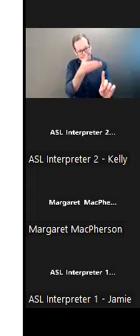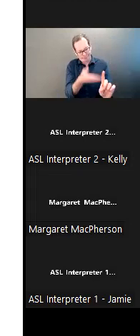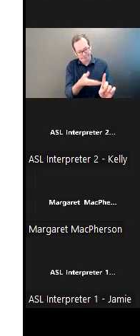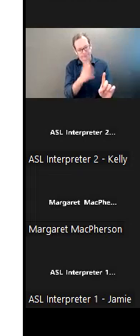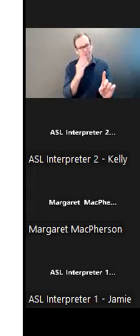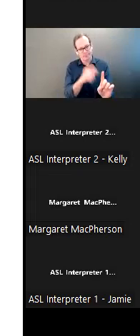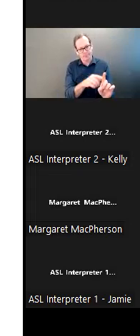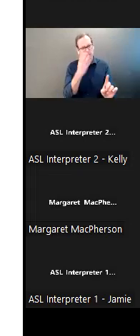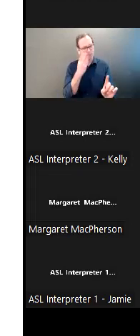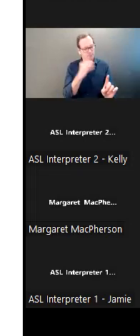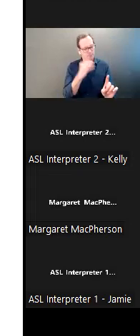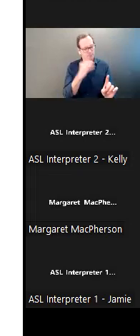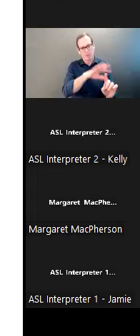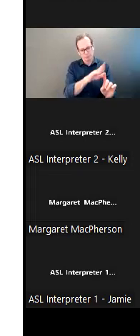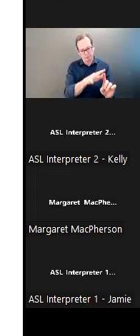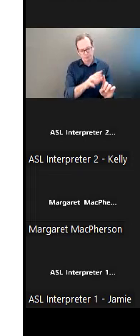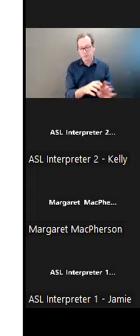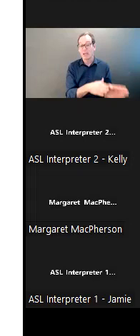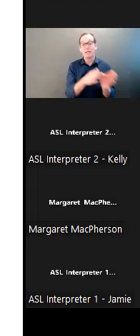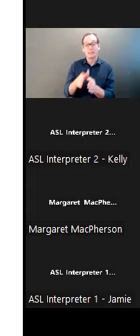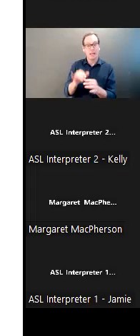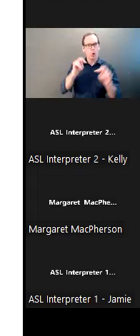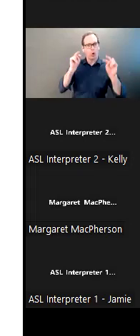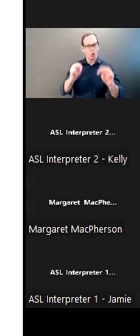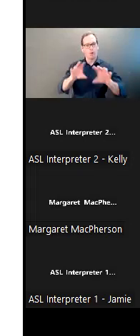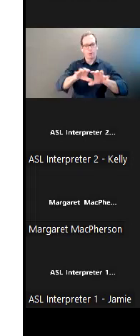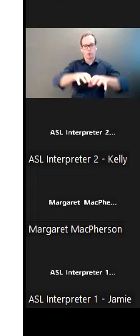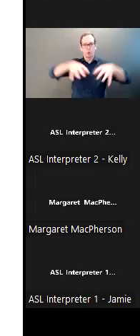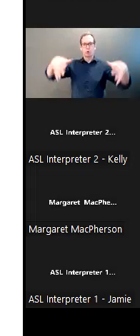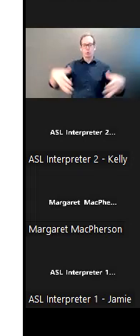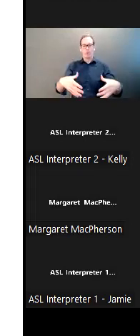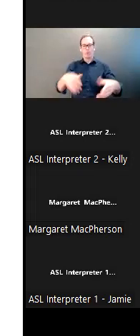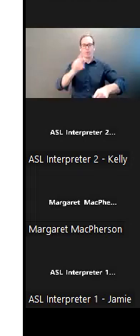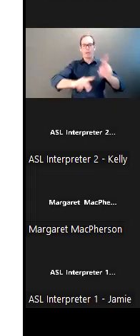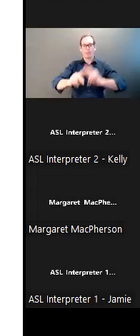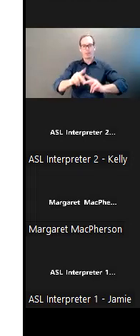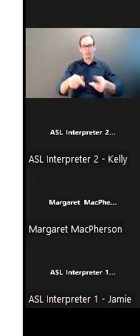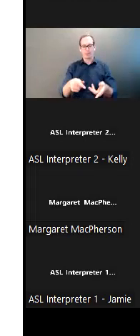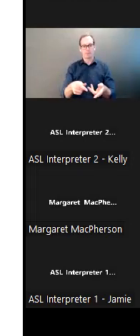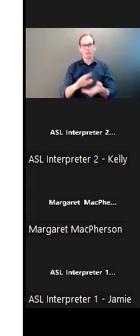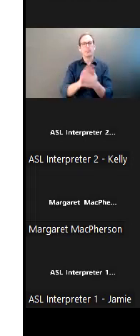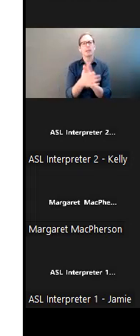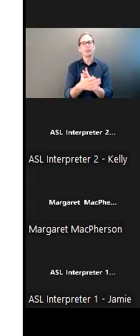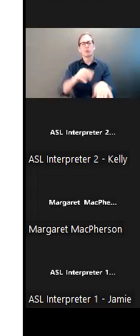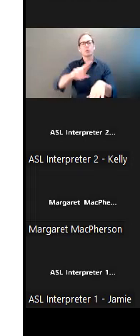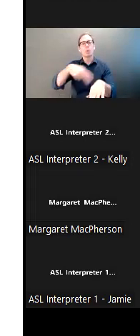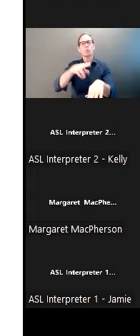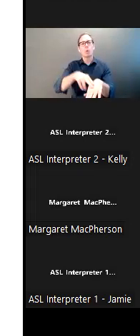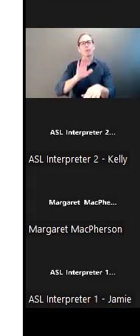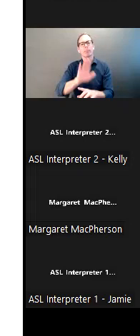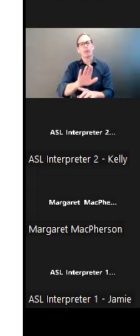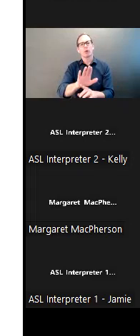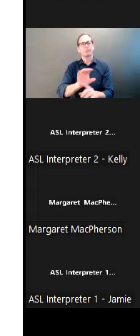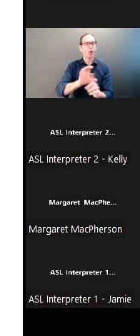the social norming, but also violence and its impacts in differential ways, based on